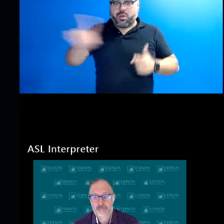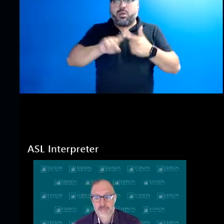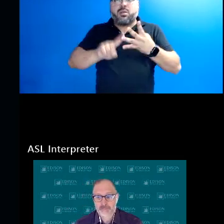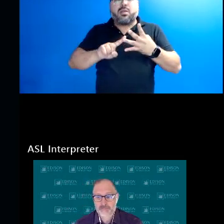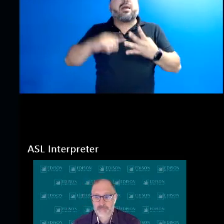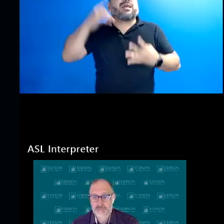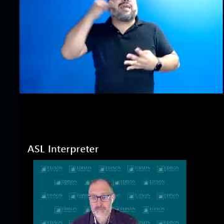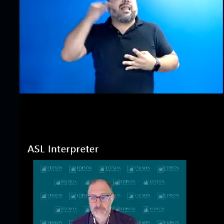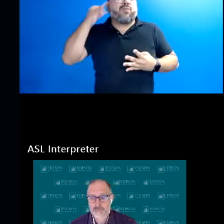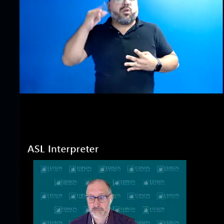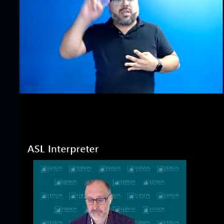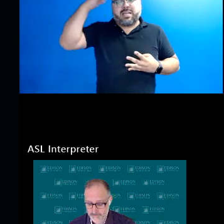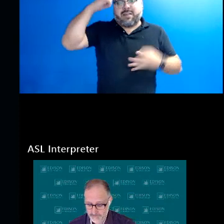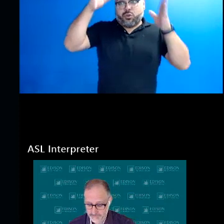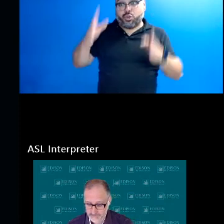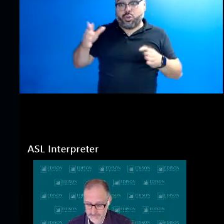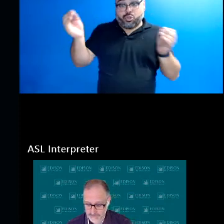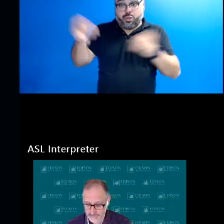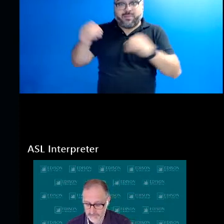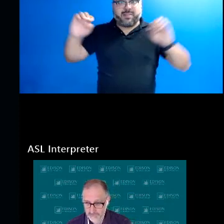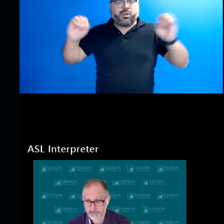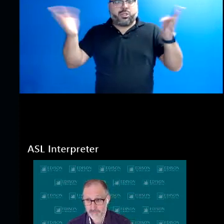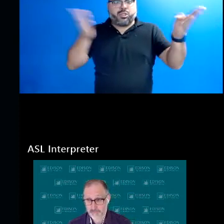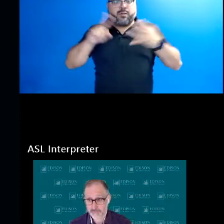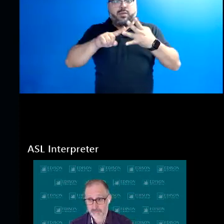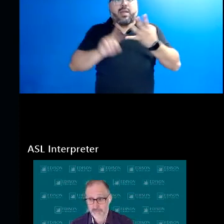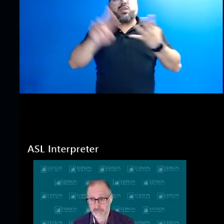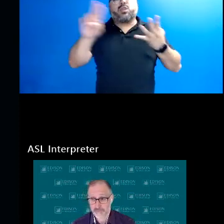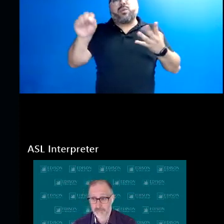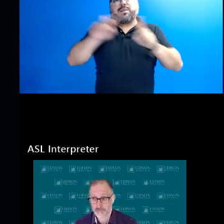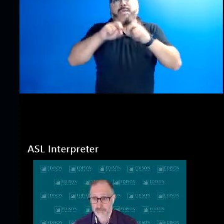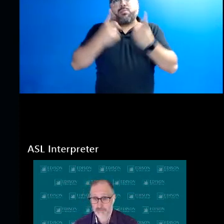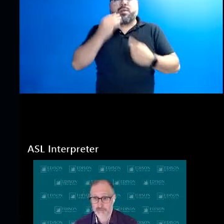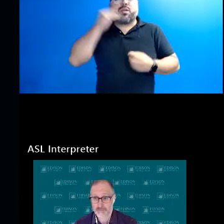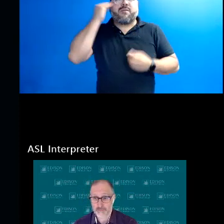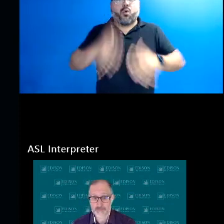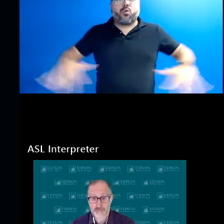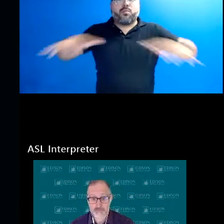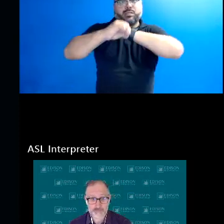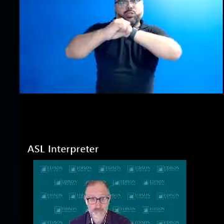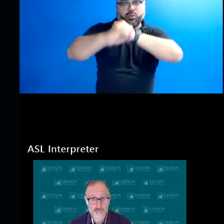Services, and the U.S. Department of Homeland Security. Next slide.